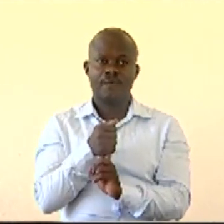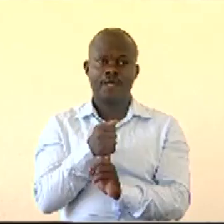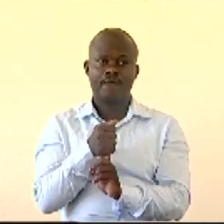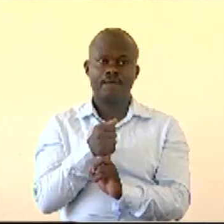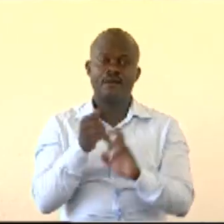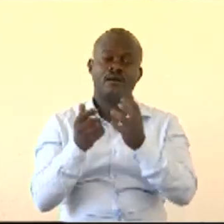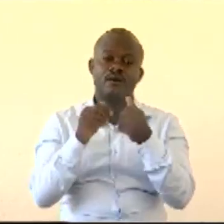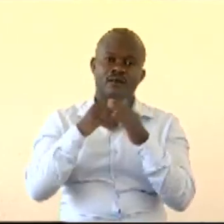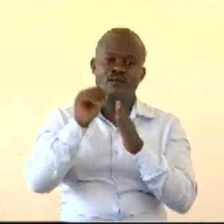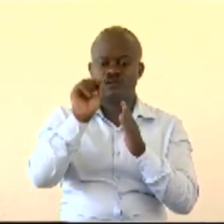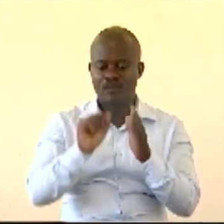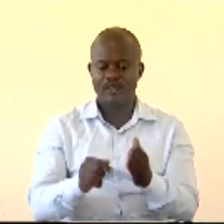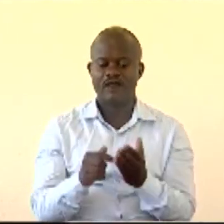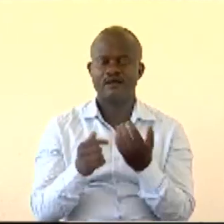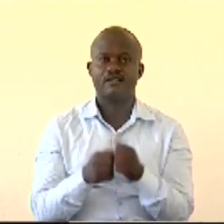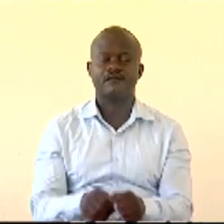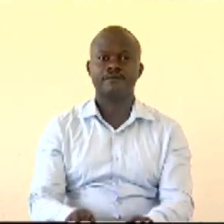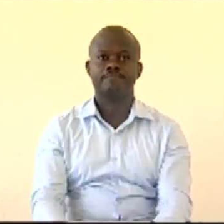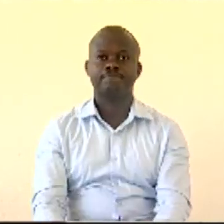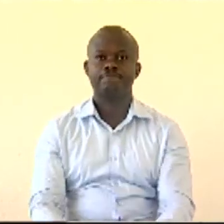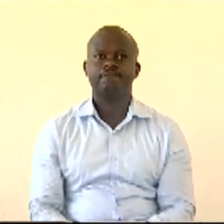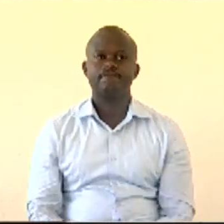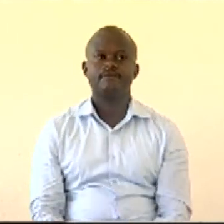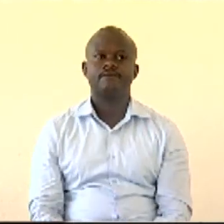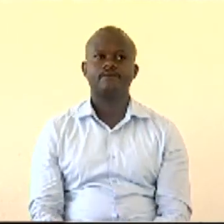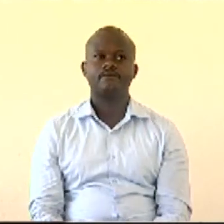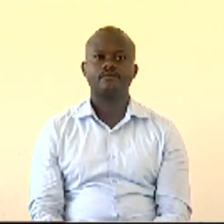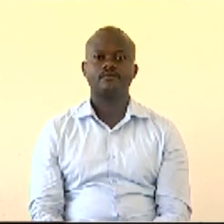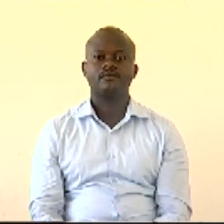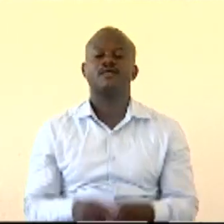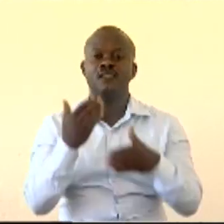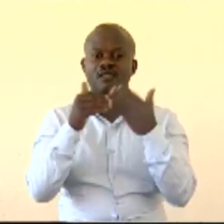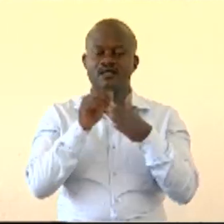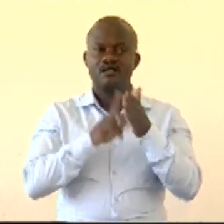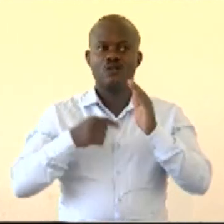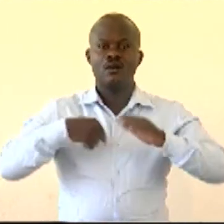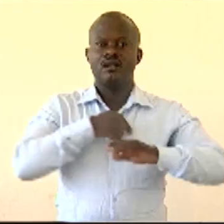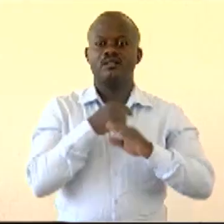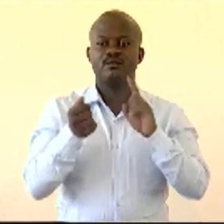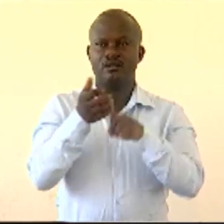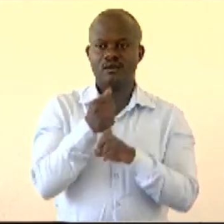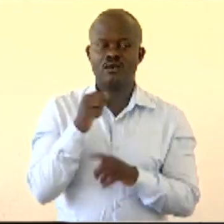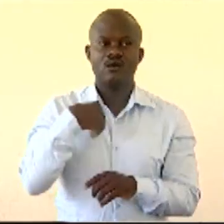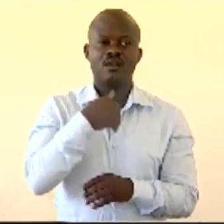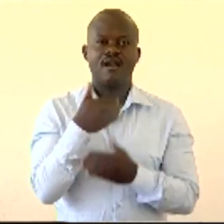You can use your calculators, and here is what we get. We